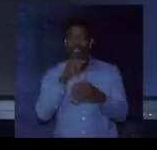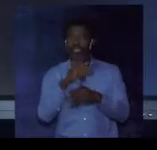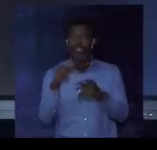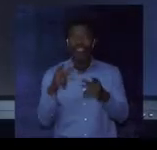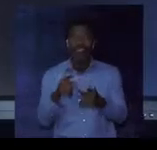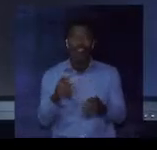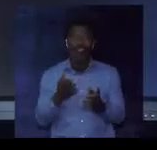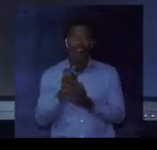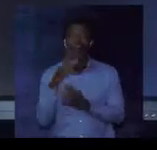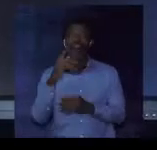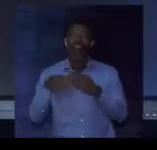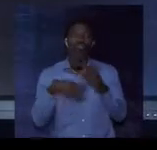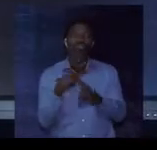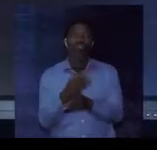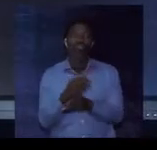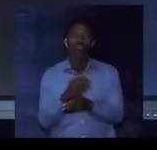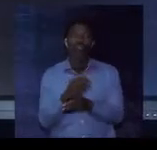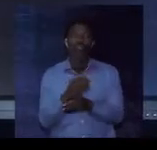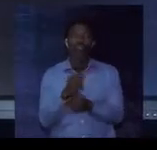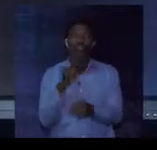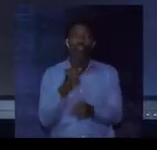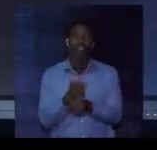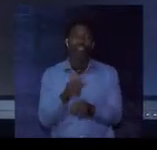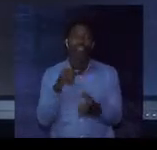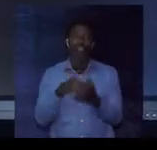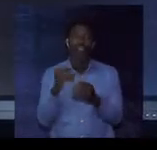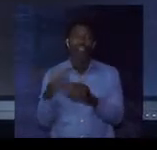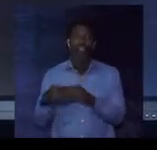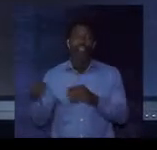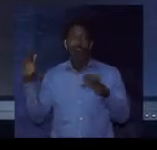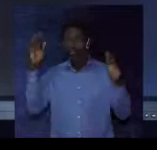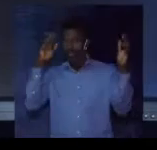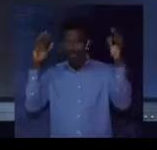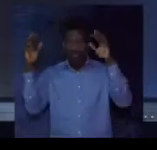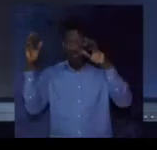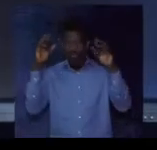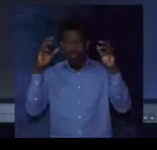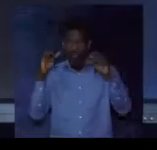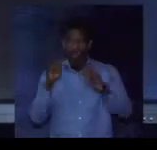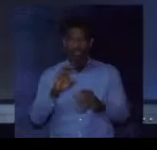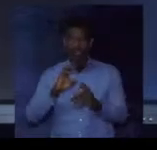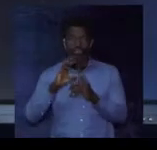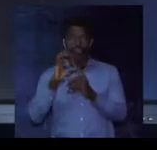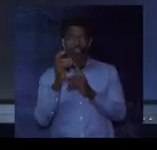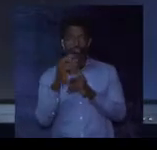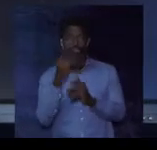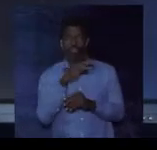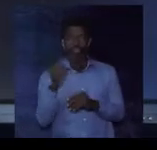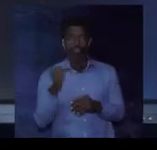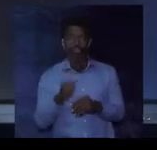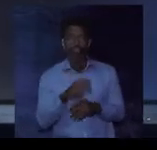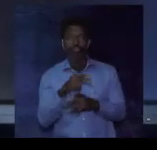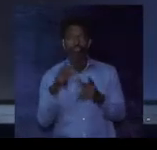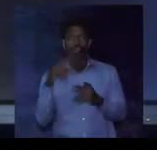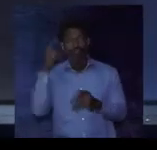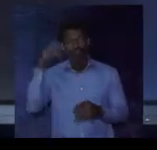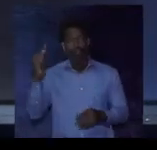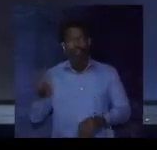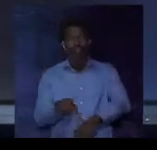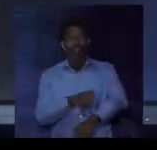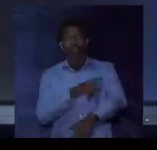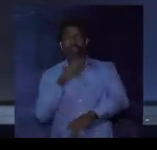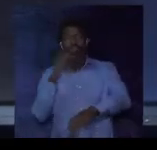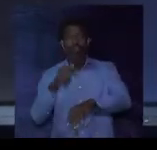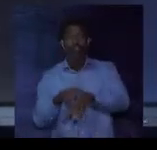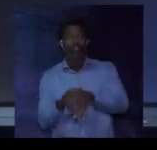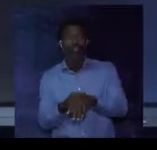year. We can also say that climate is the atmospheric condition of a place for a long period of time. And that one